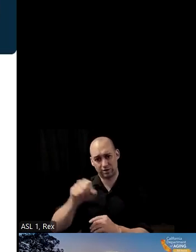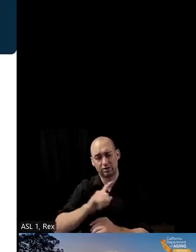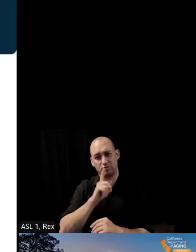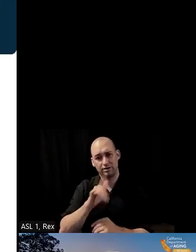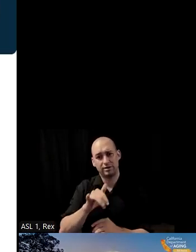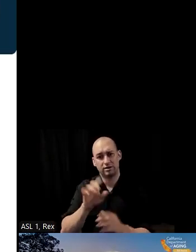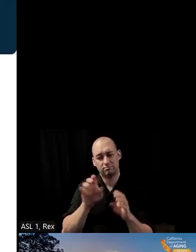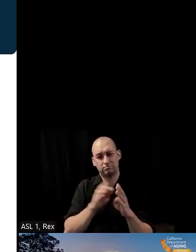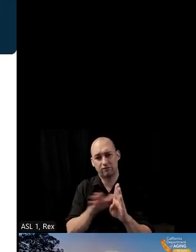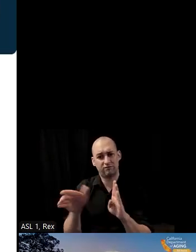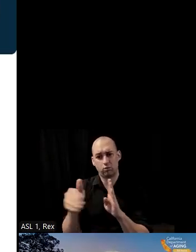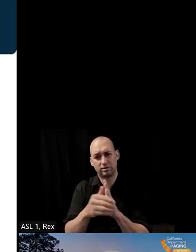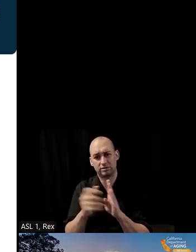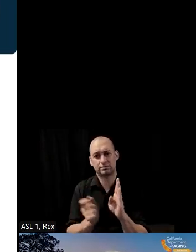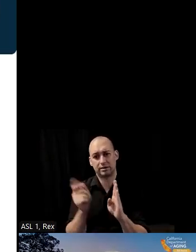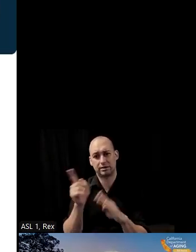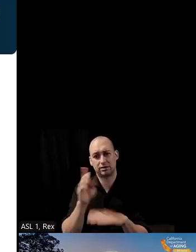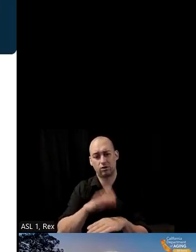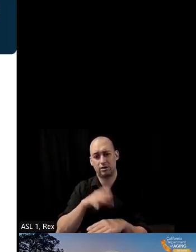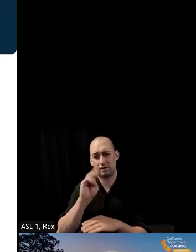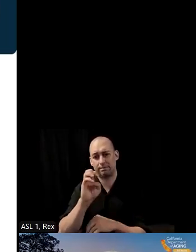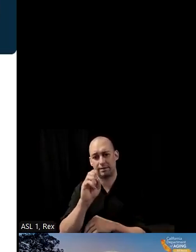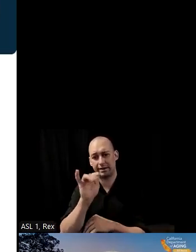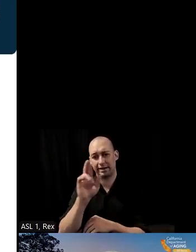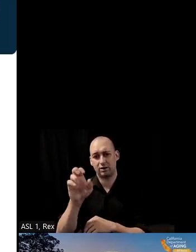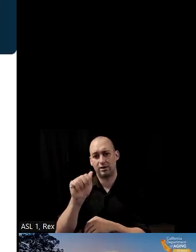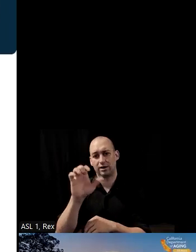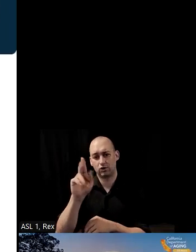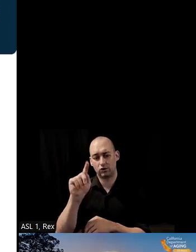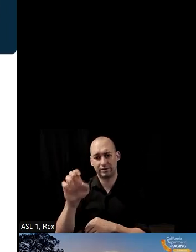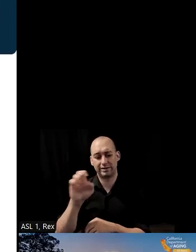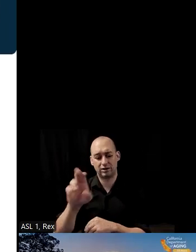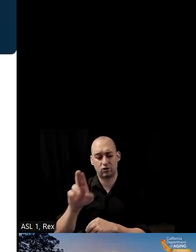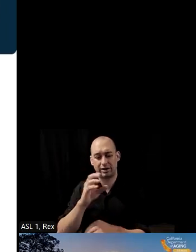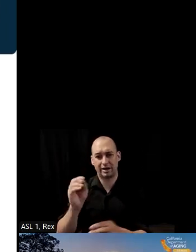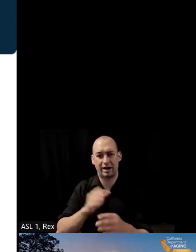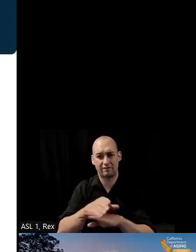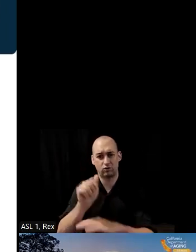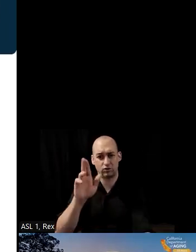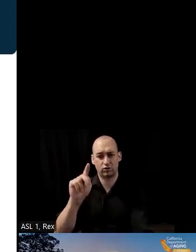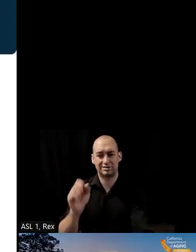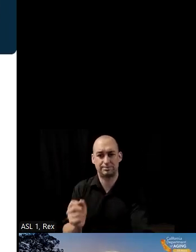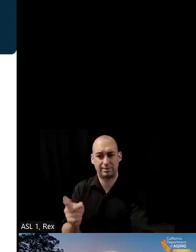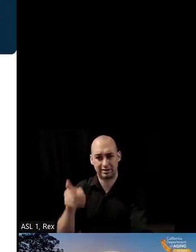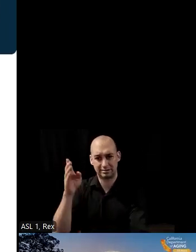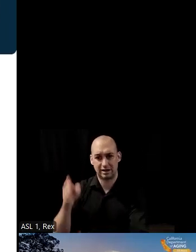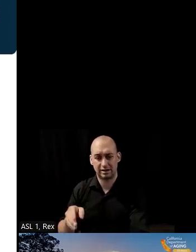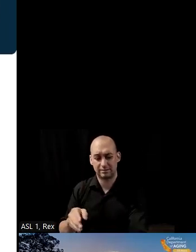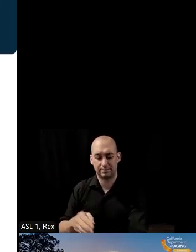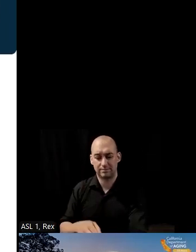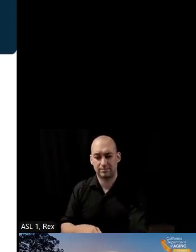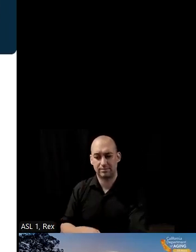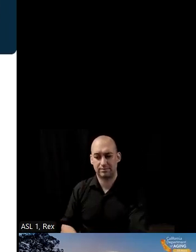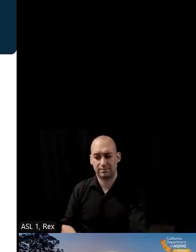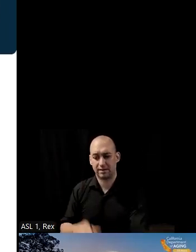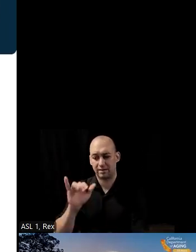avoid some expenditures on the Medicare acute, ER, and post-acute spending side. So again, this is all part of